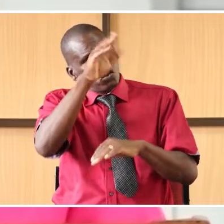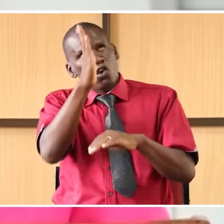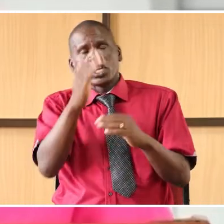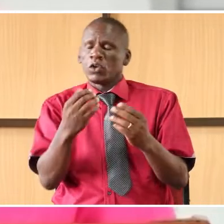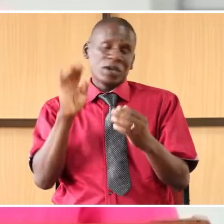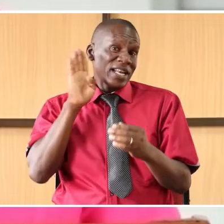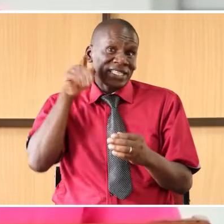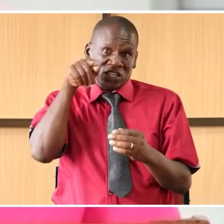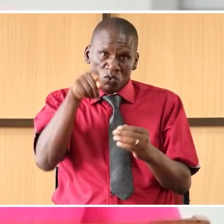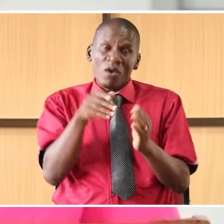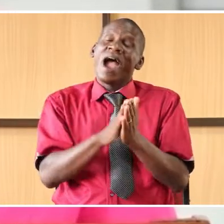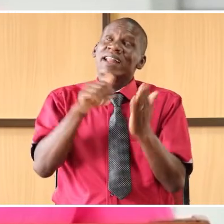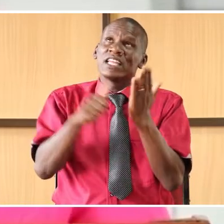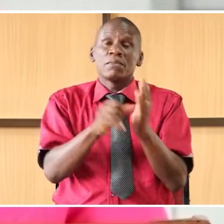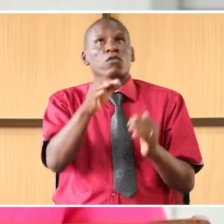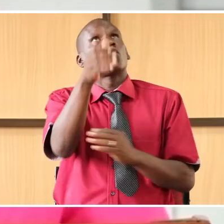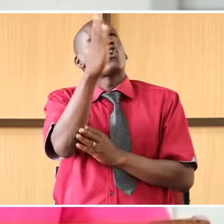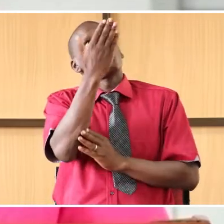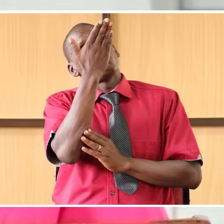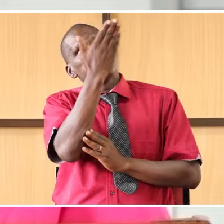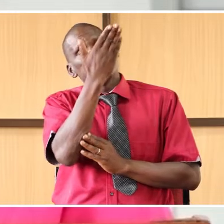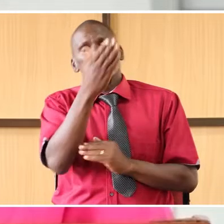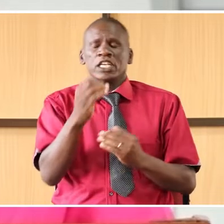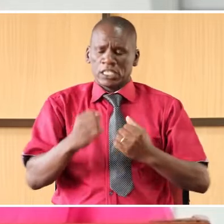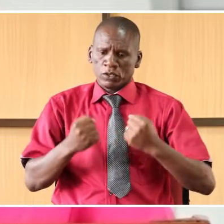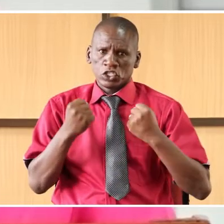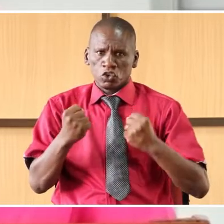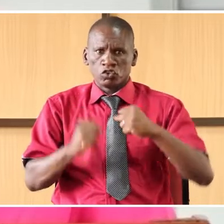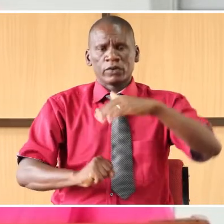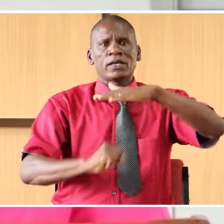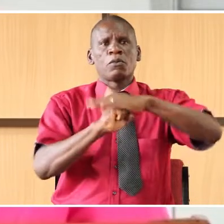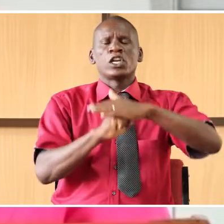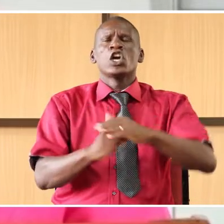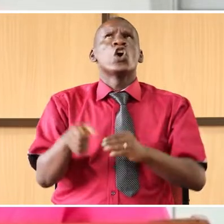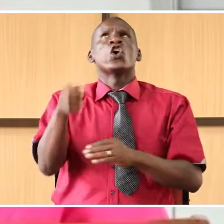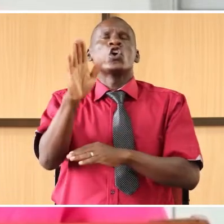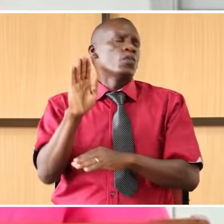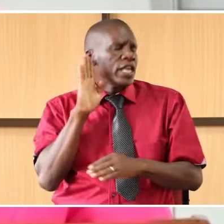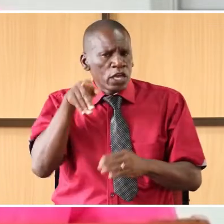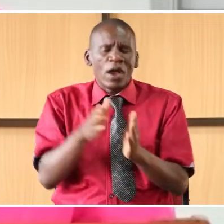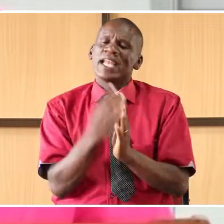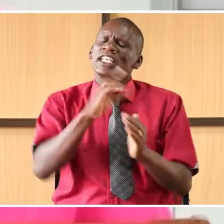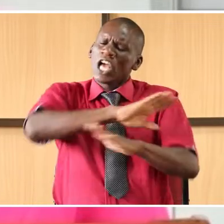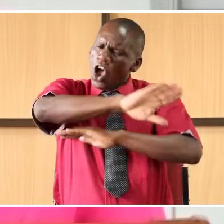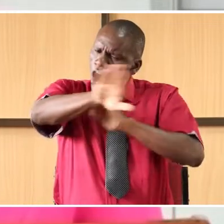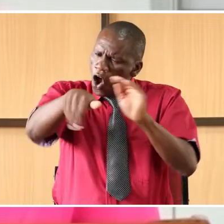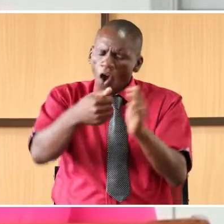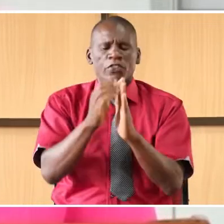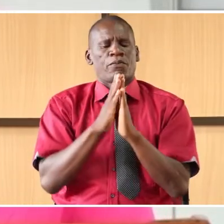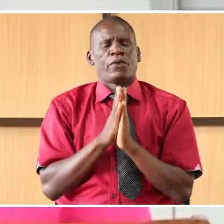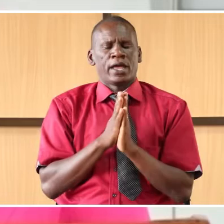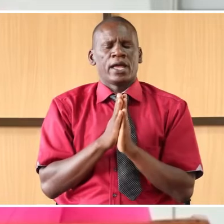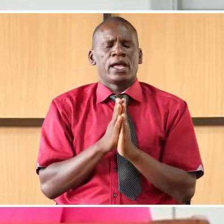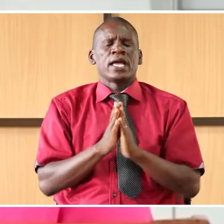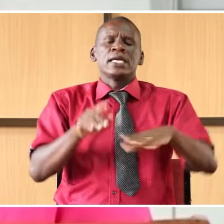you, and his name is our tower. He will hear you and answer all our prayers. So when we